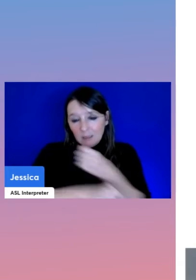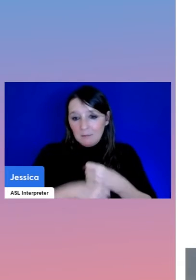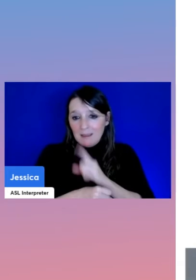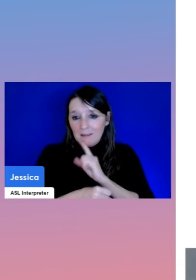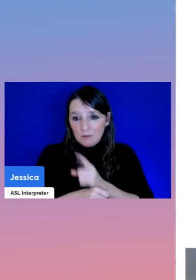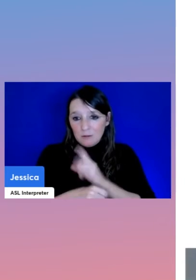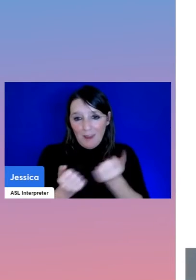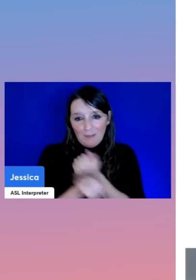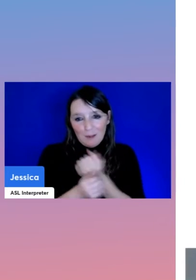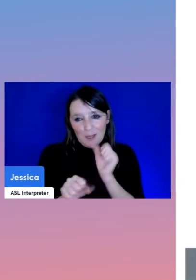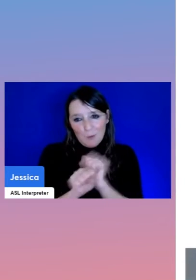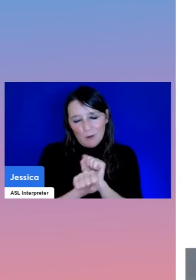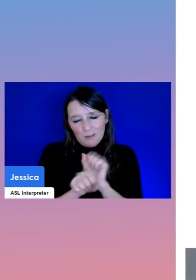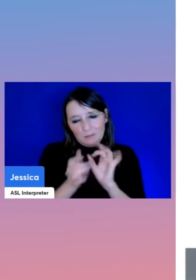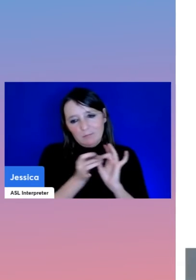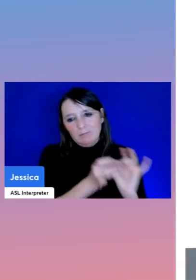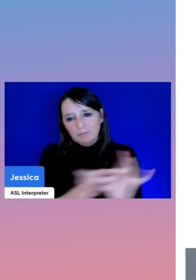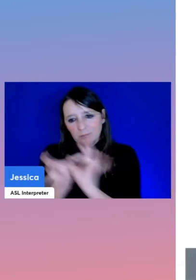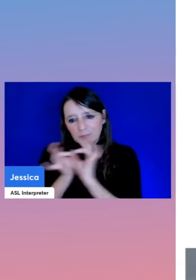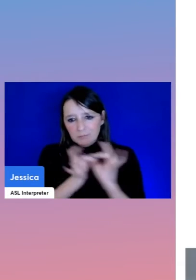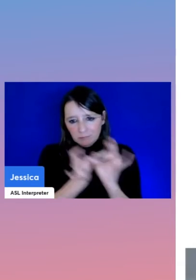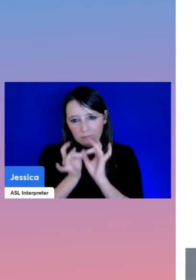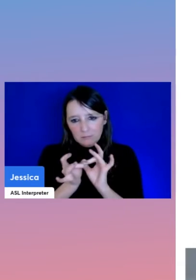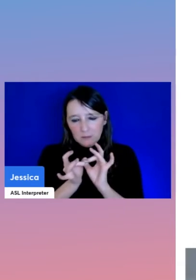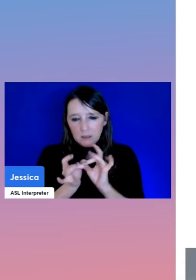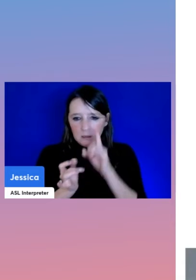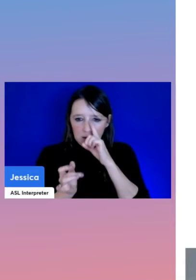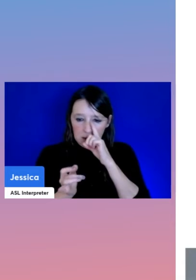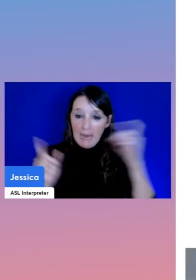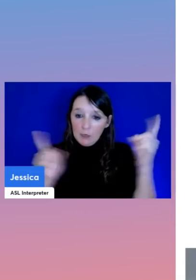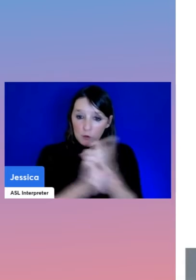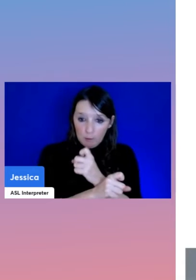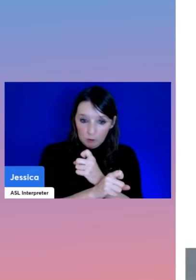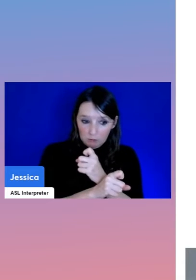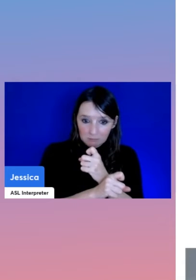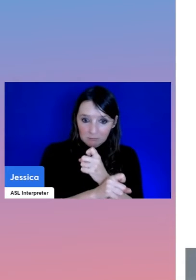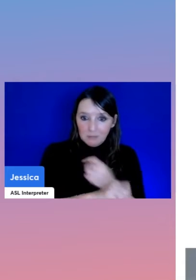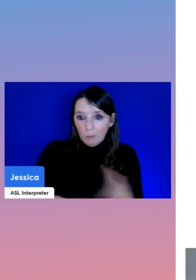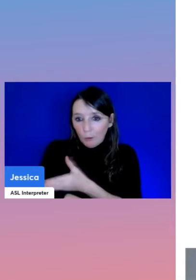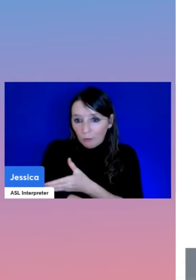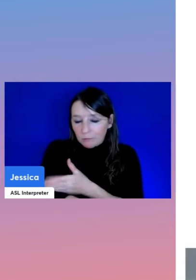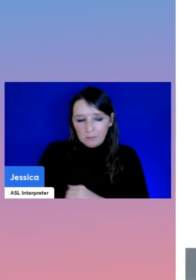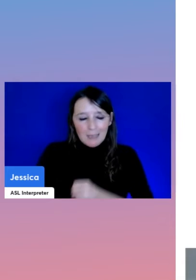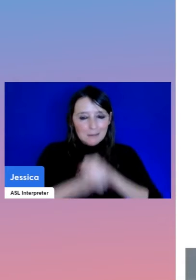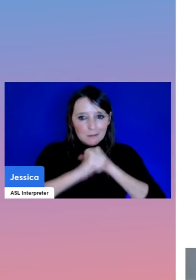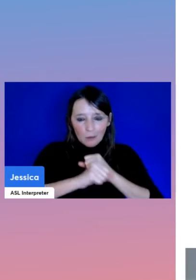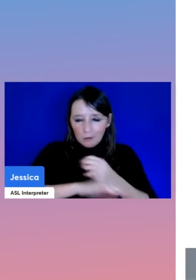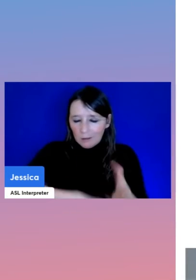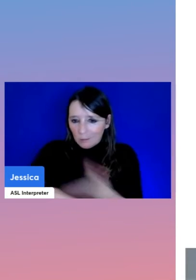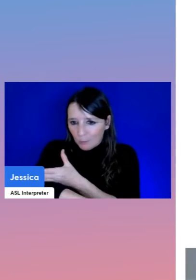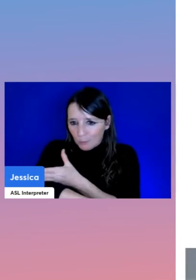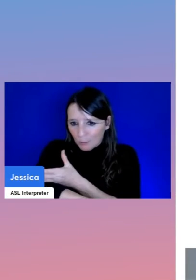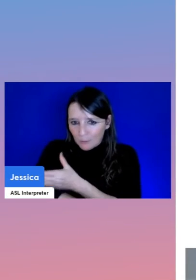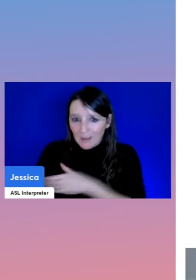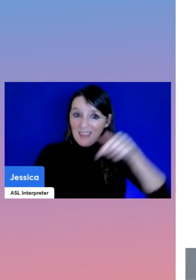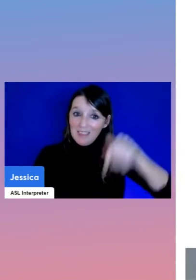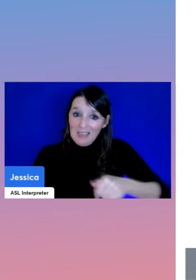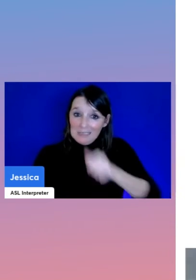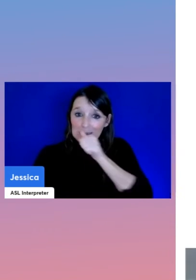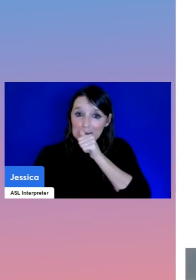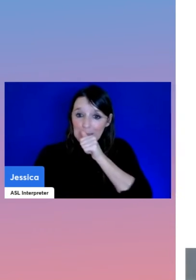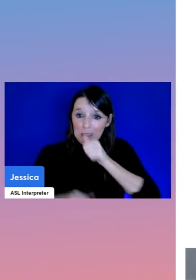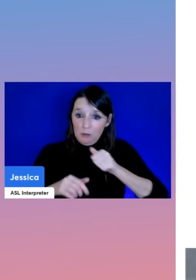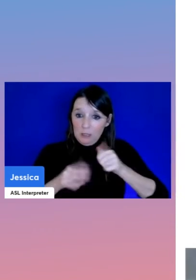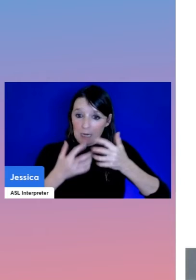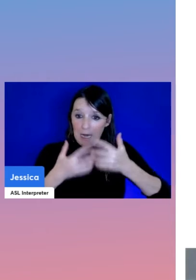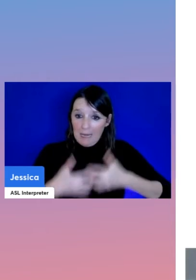harmony. Encryption as a service and enhanced security. The Transit Secrets Engine offers encryption